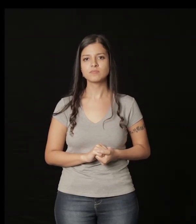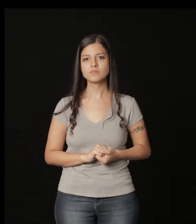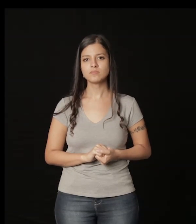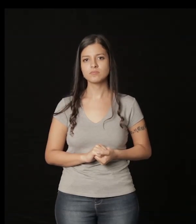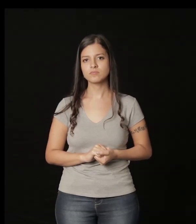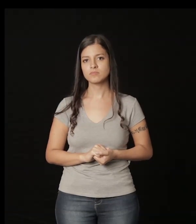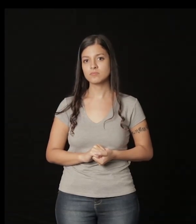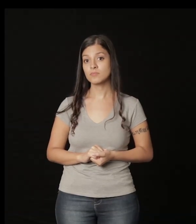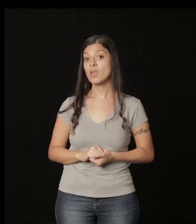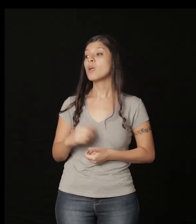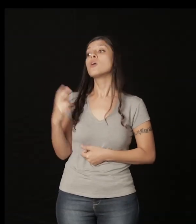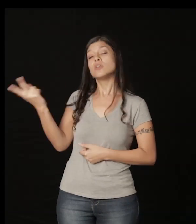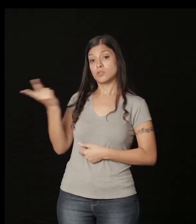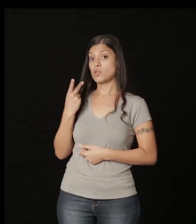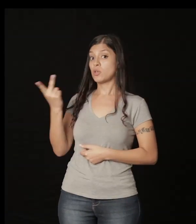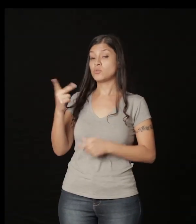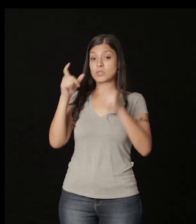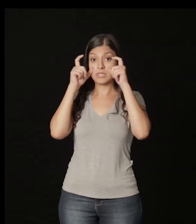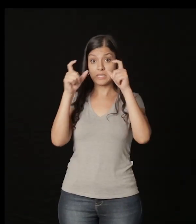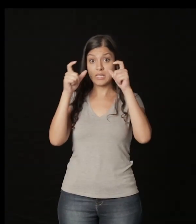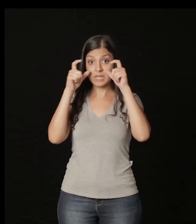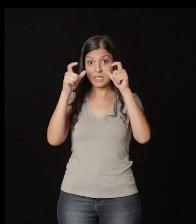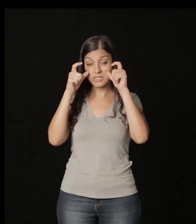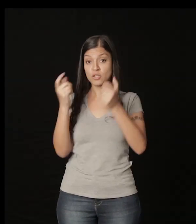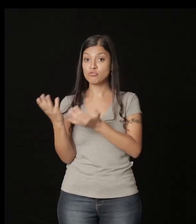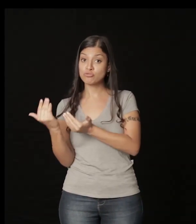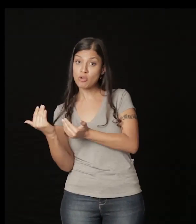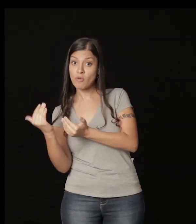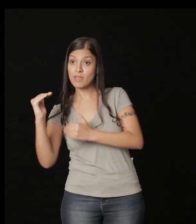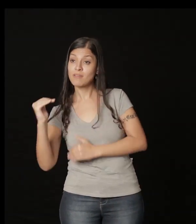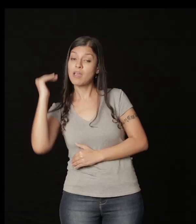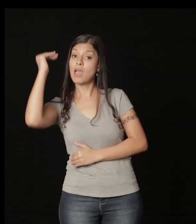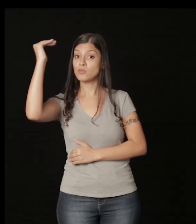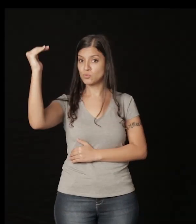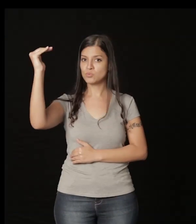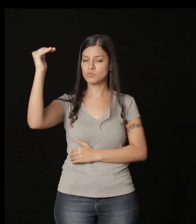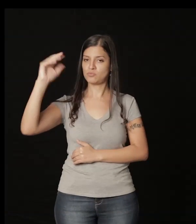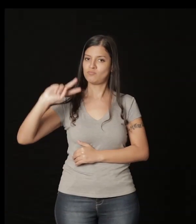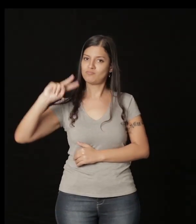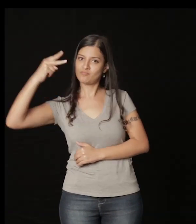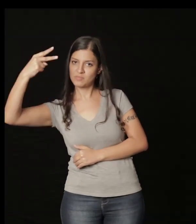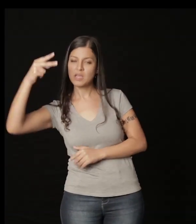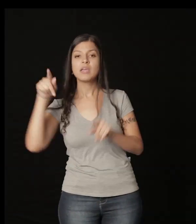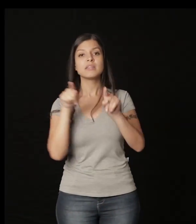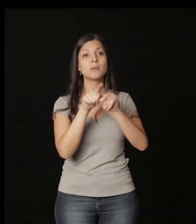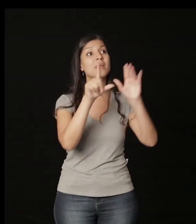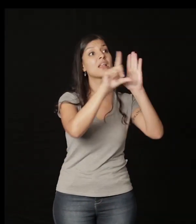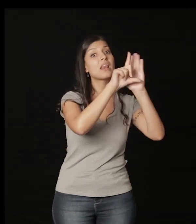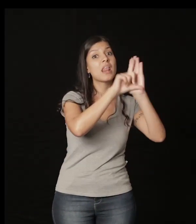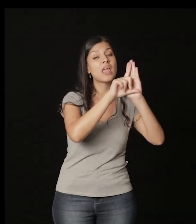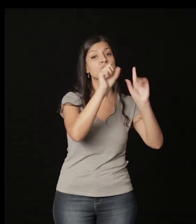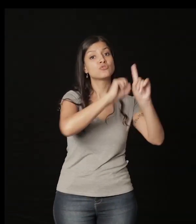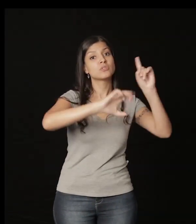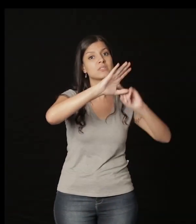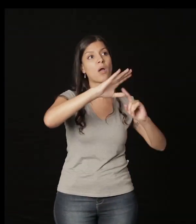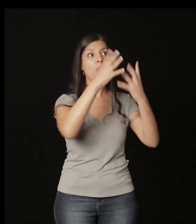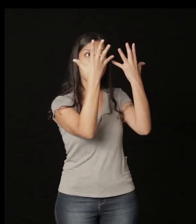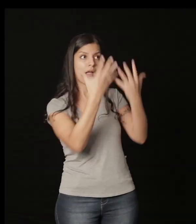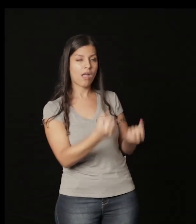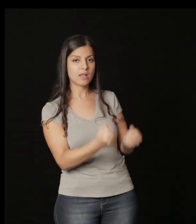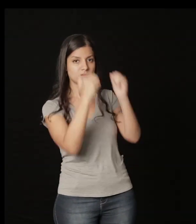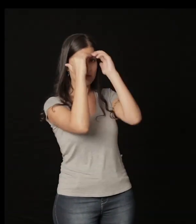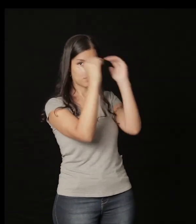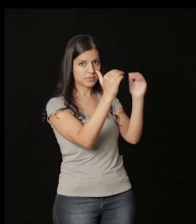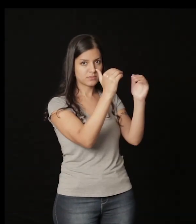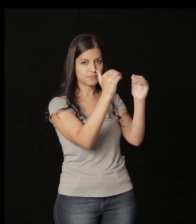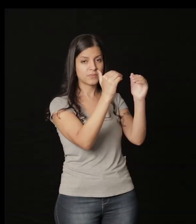you know, we were interested in this transition into adulthood and this acceptance of the laws of society. And we wanted